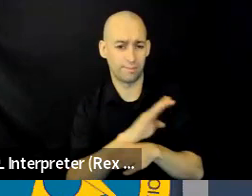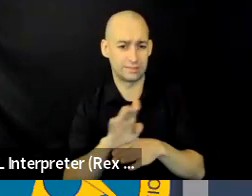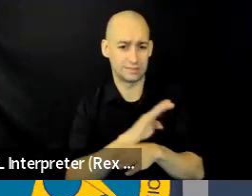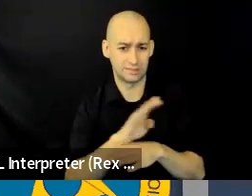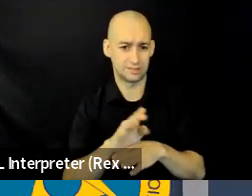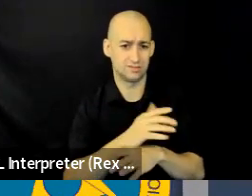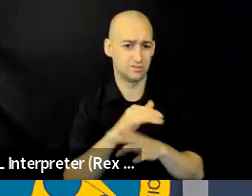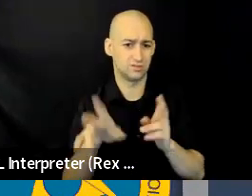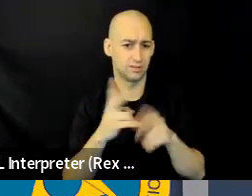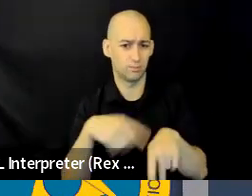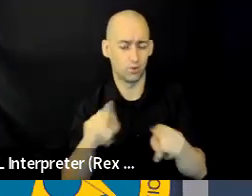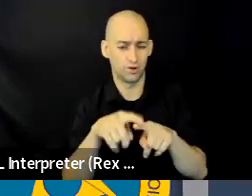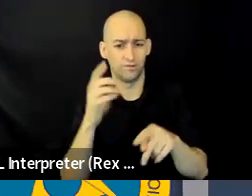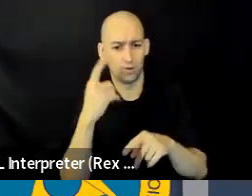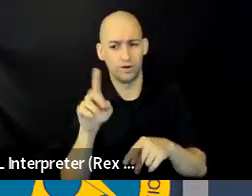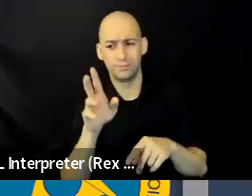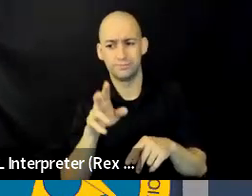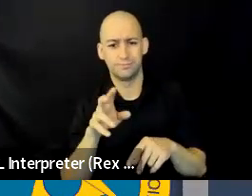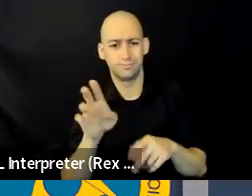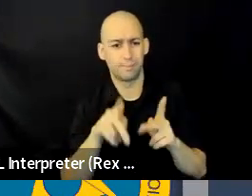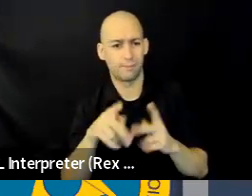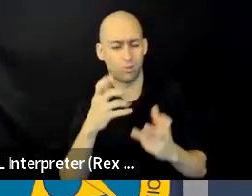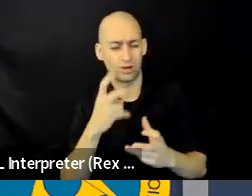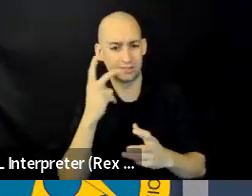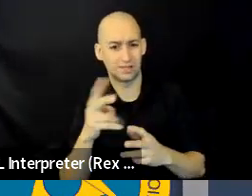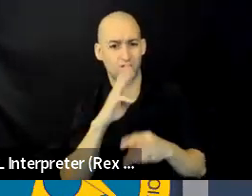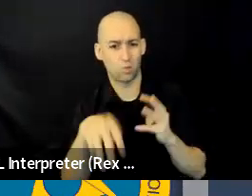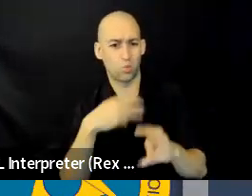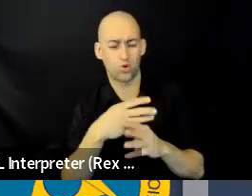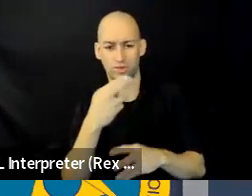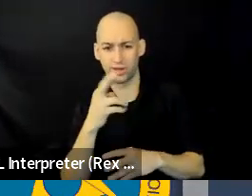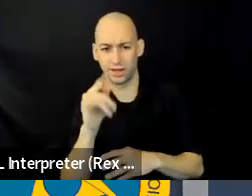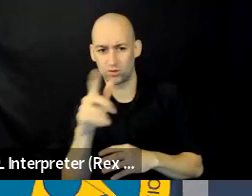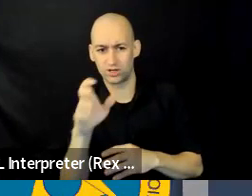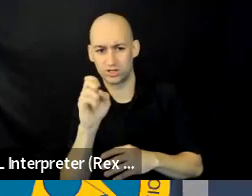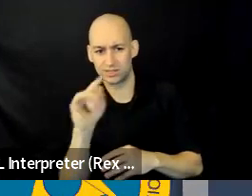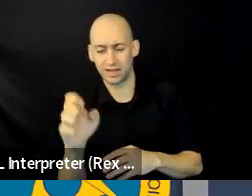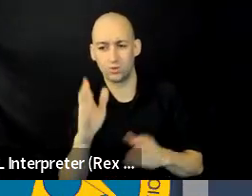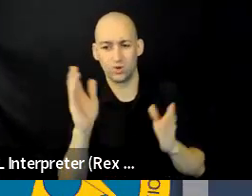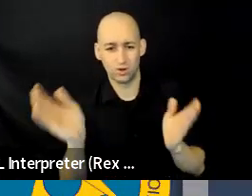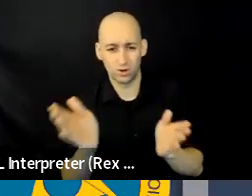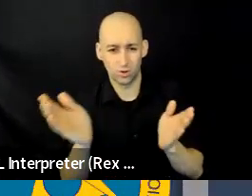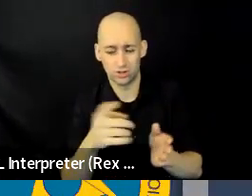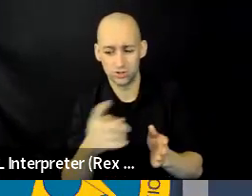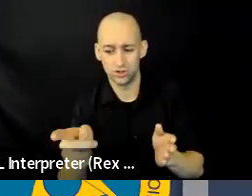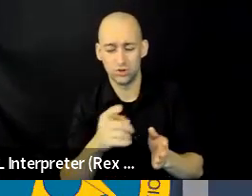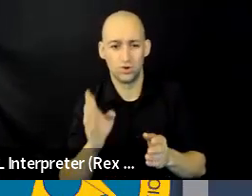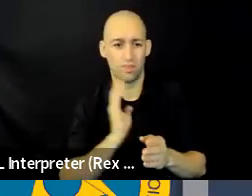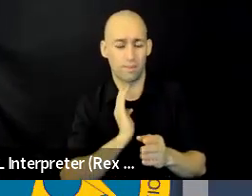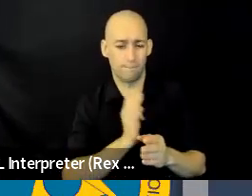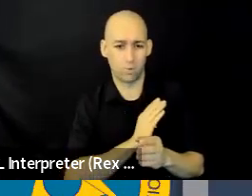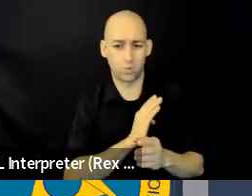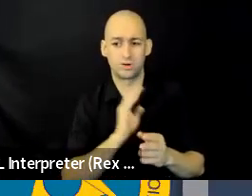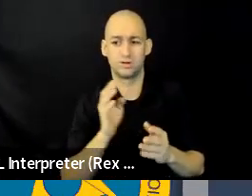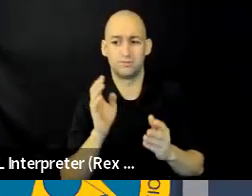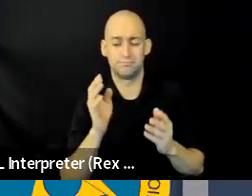to the folks wanting to come up to see these World Heritage Sites. So we urge you, the board urges you, as it has done in the past through letters